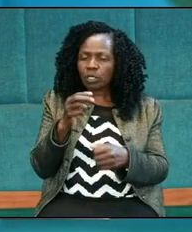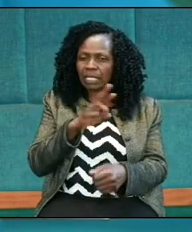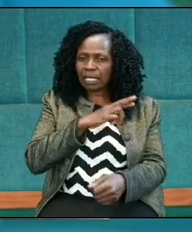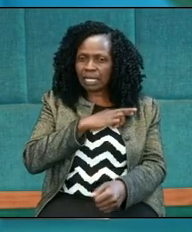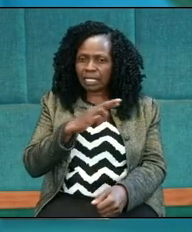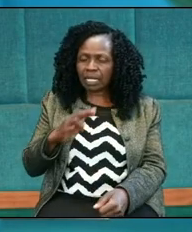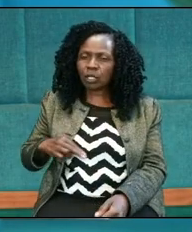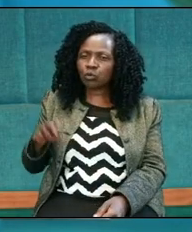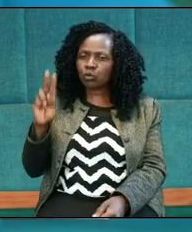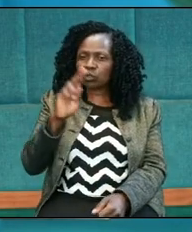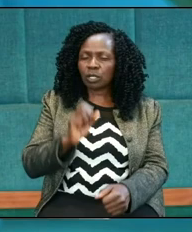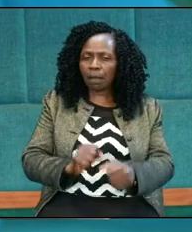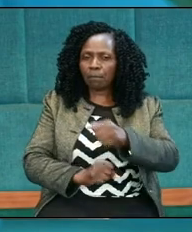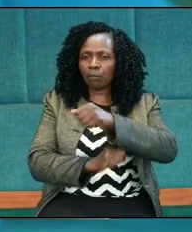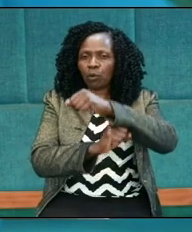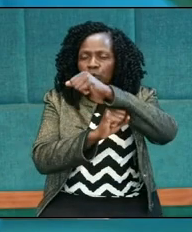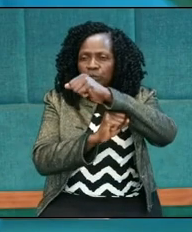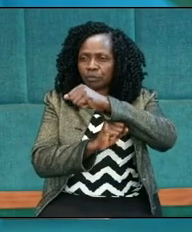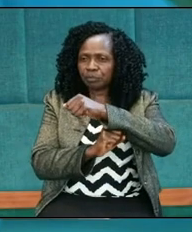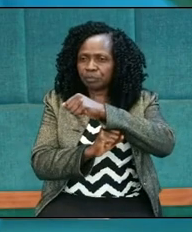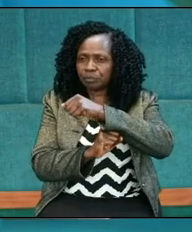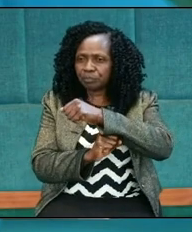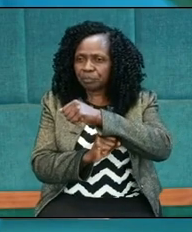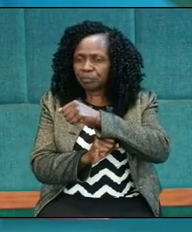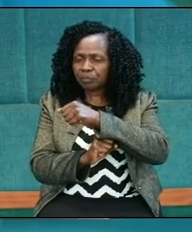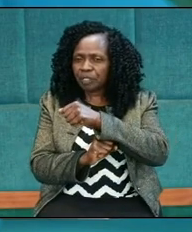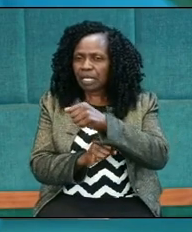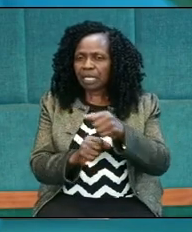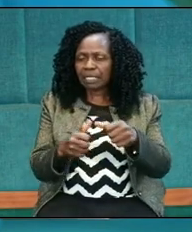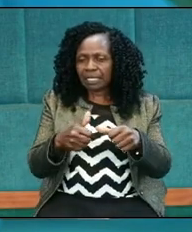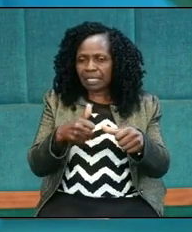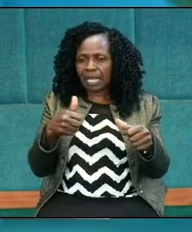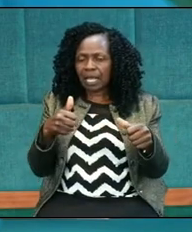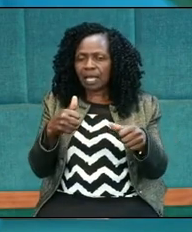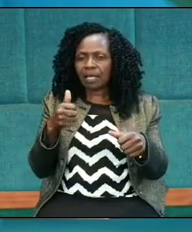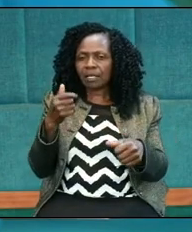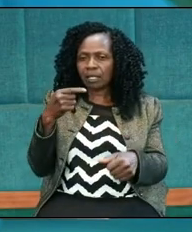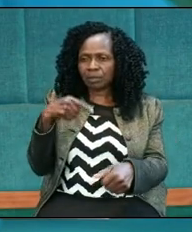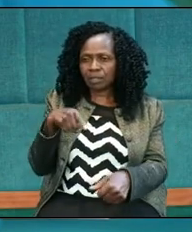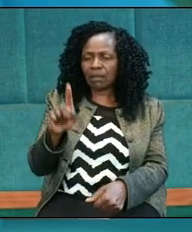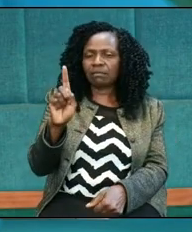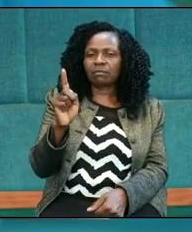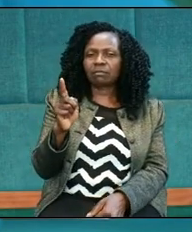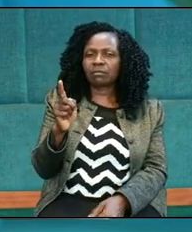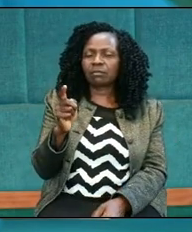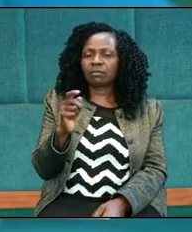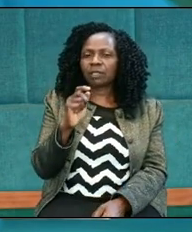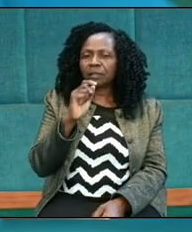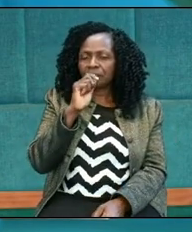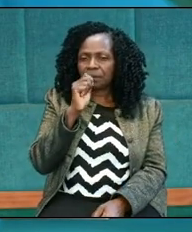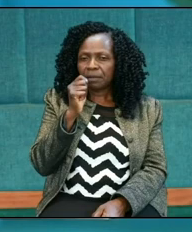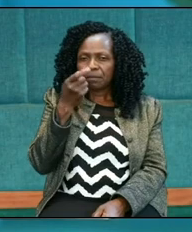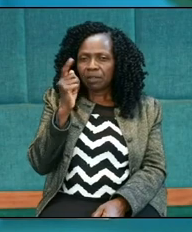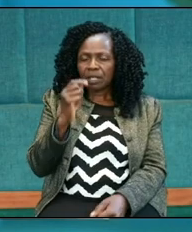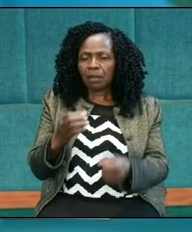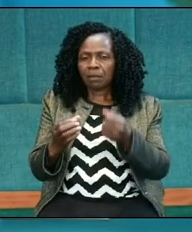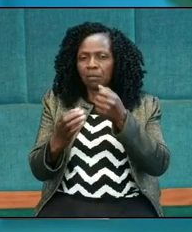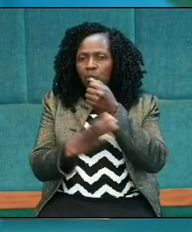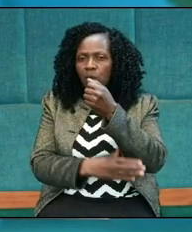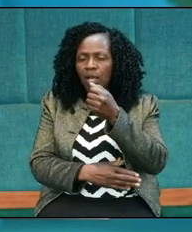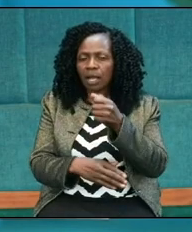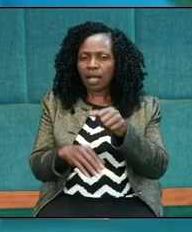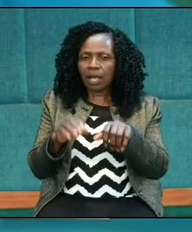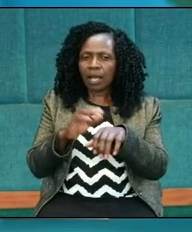and used to support, and could actually deny herself meals and everything for the sake of the poor, at